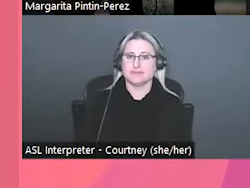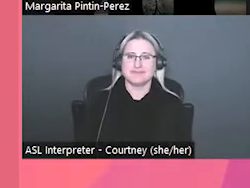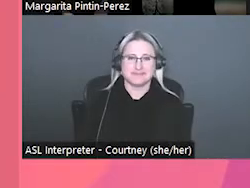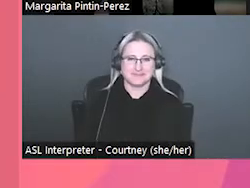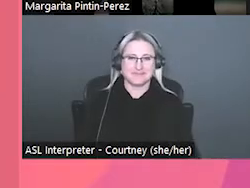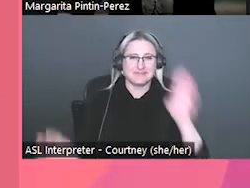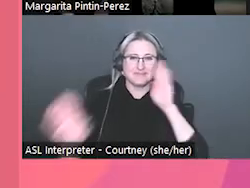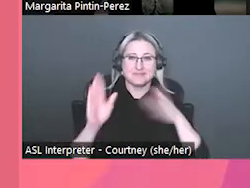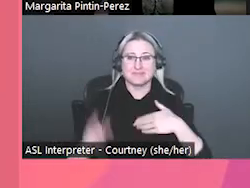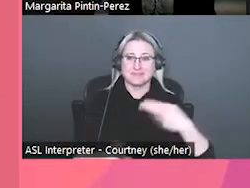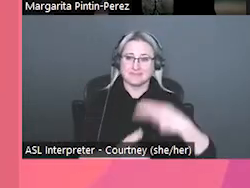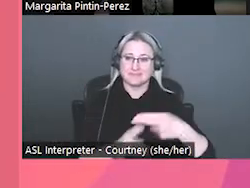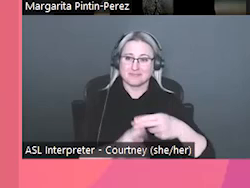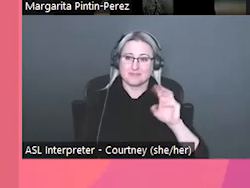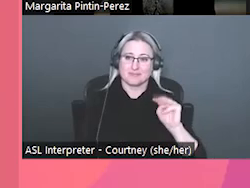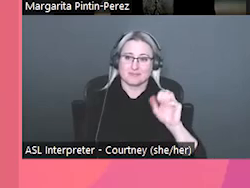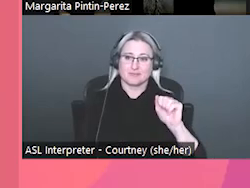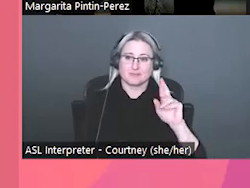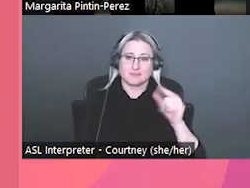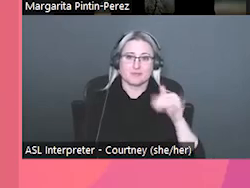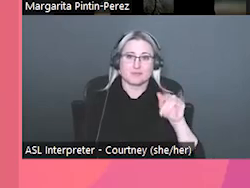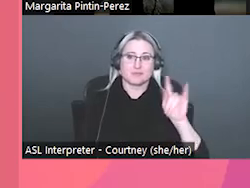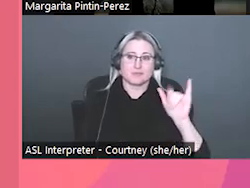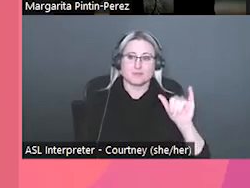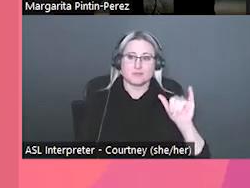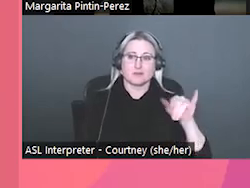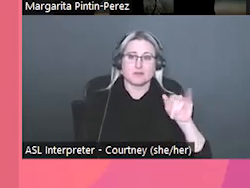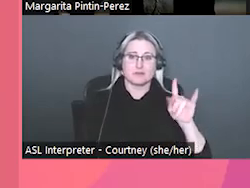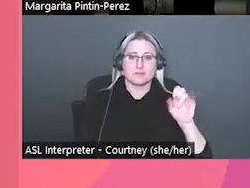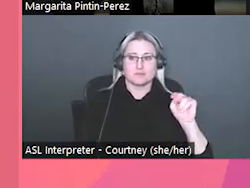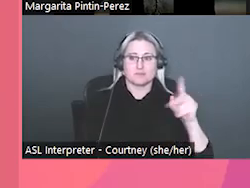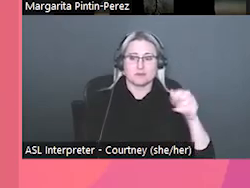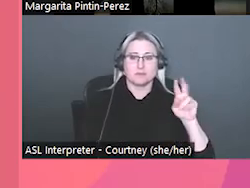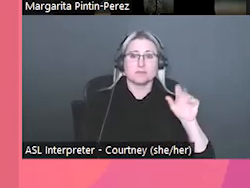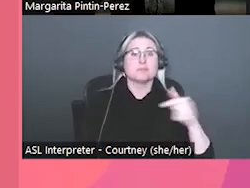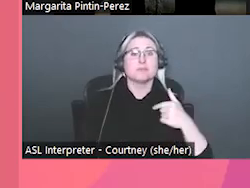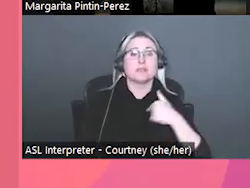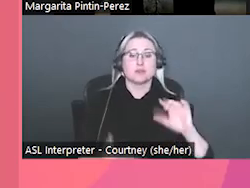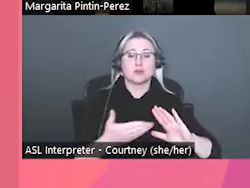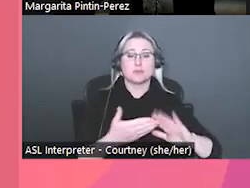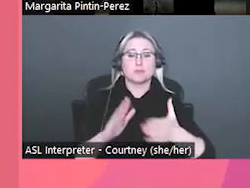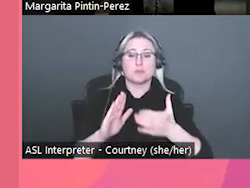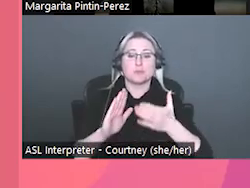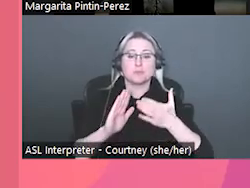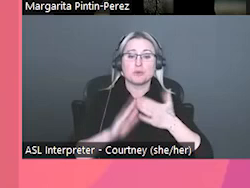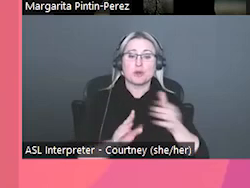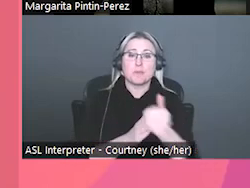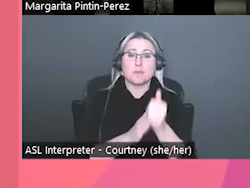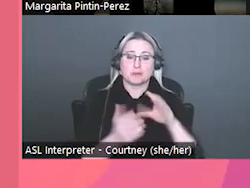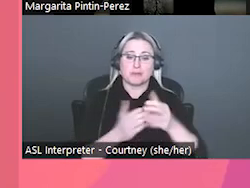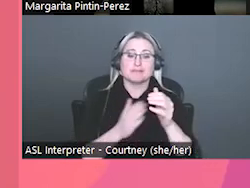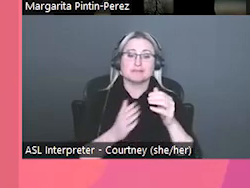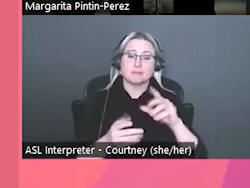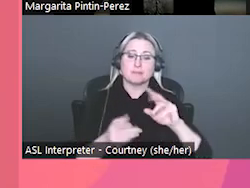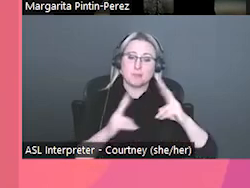Hello, so my name is Margarita Pinton Perez, and I'm the Community Partnership Leader with the Learning Network. On behalf of the Learning Network and Knowledge